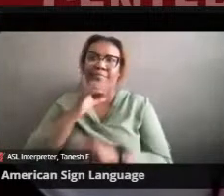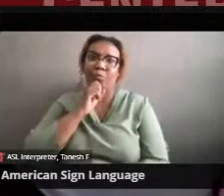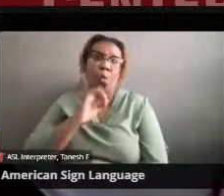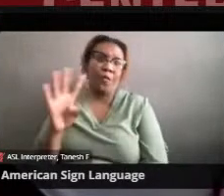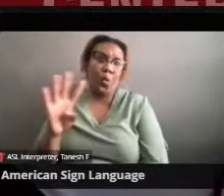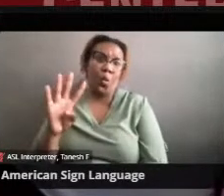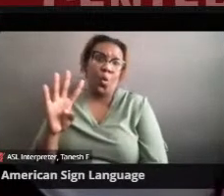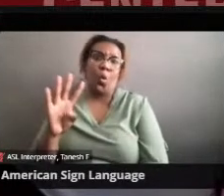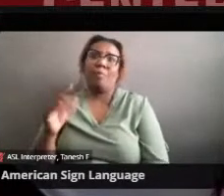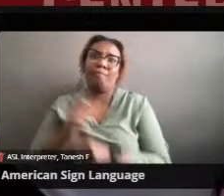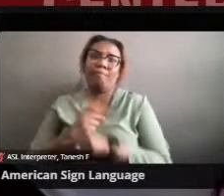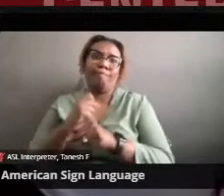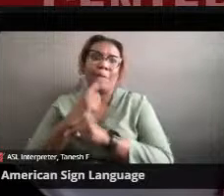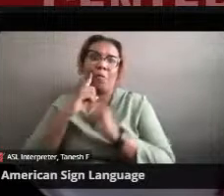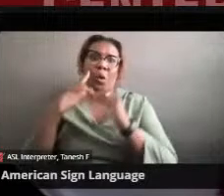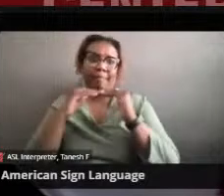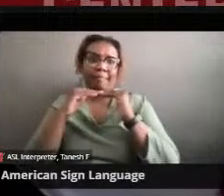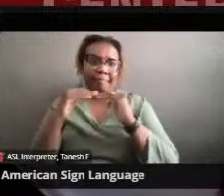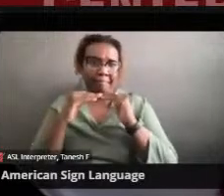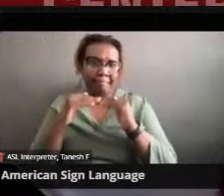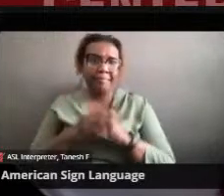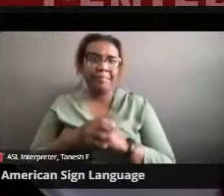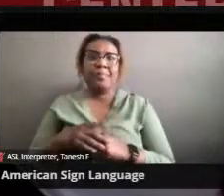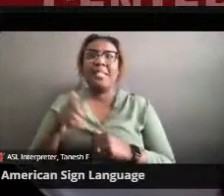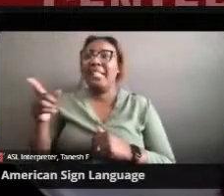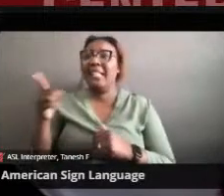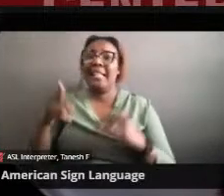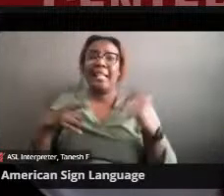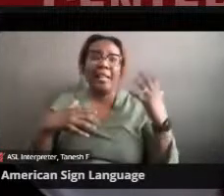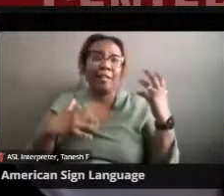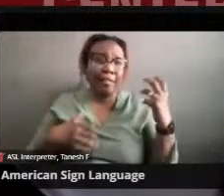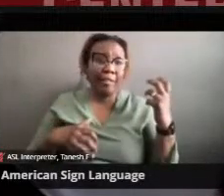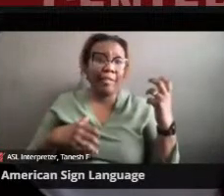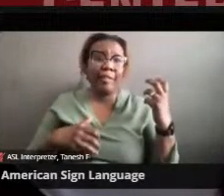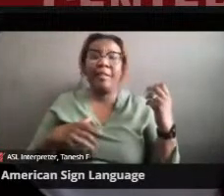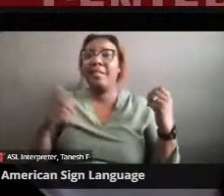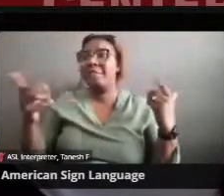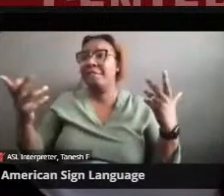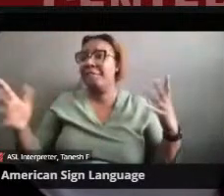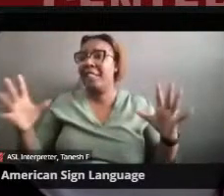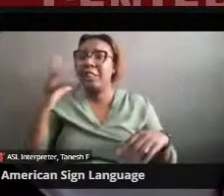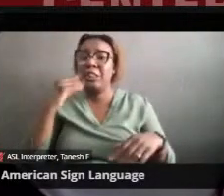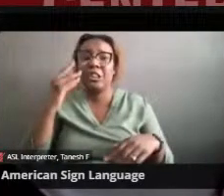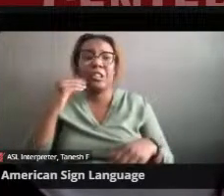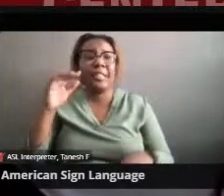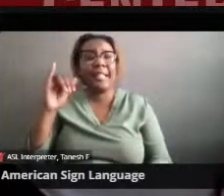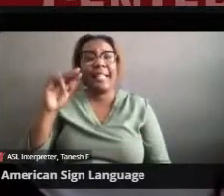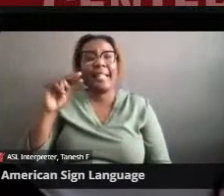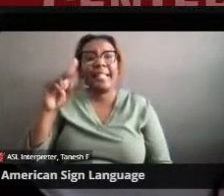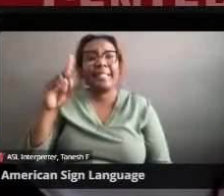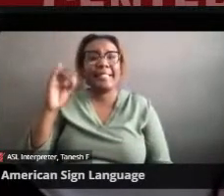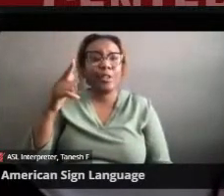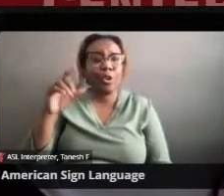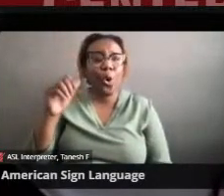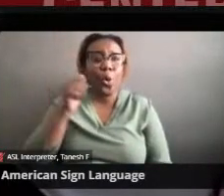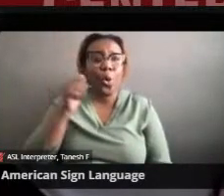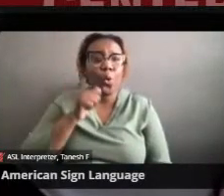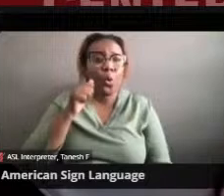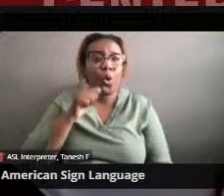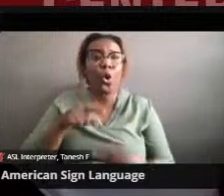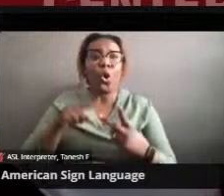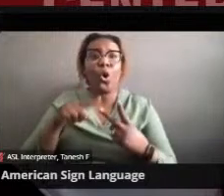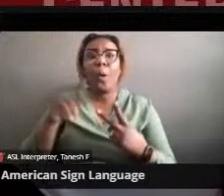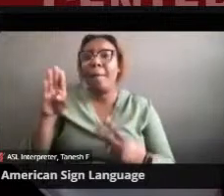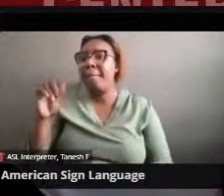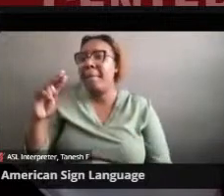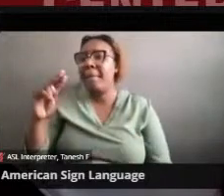band, A Fragile Tomorrow, touring and collaborating with artists like Indigo Girls, Joan Baez, Toad the Wet Sprocket, The Bangles, and